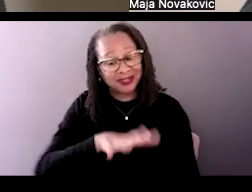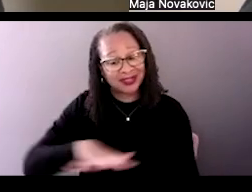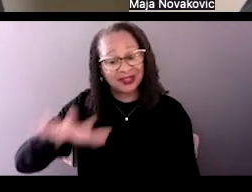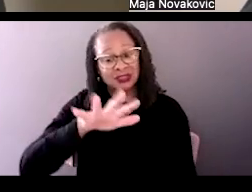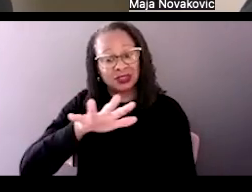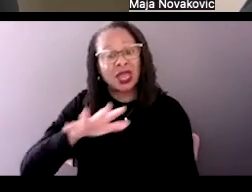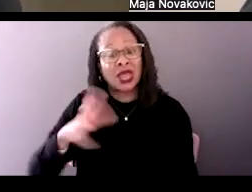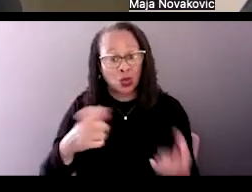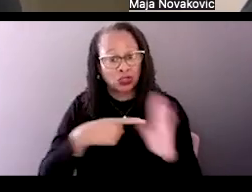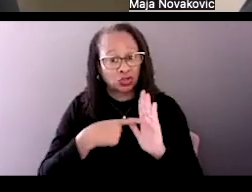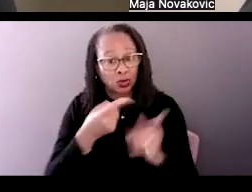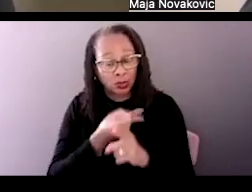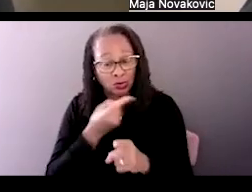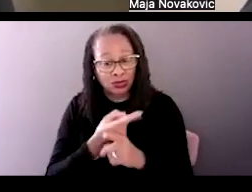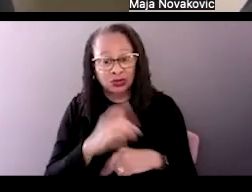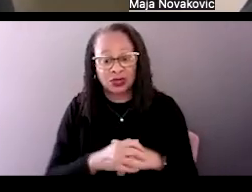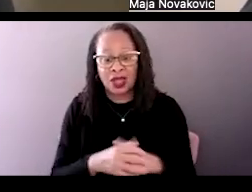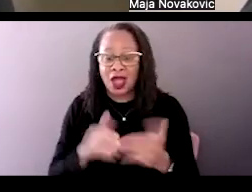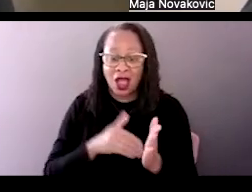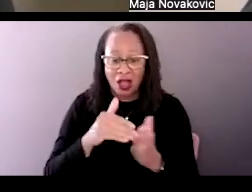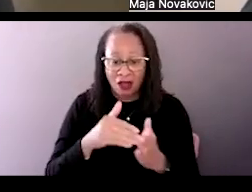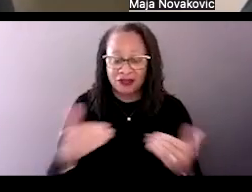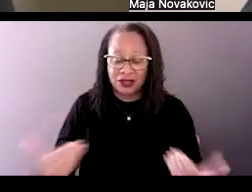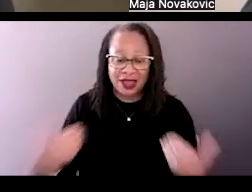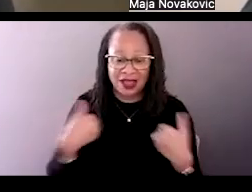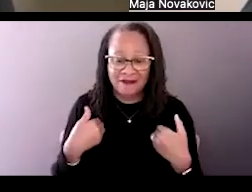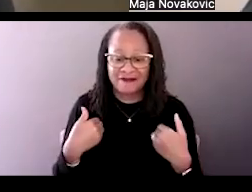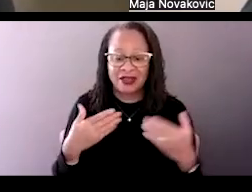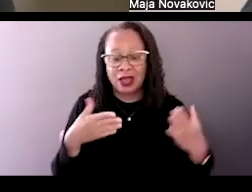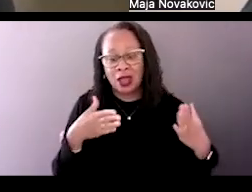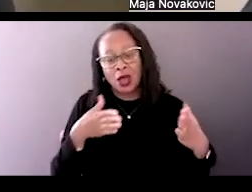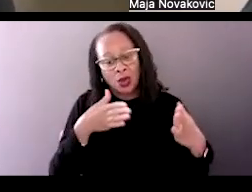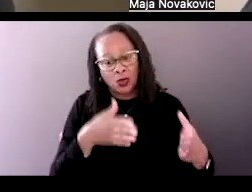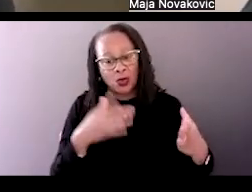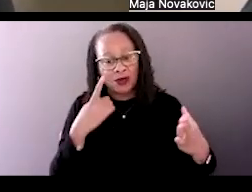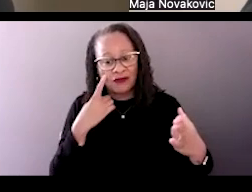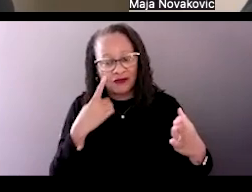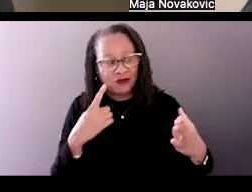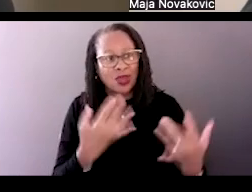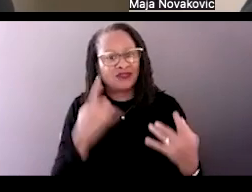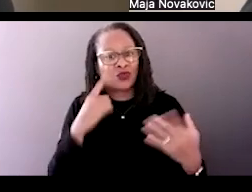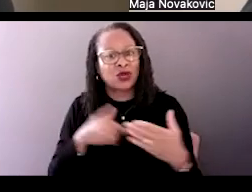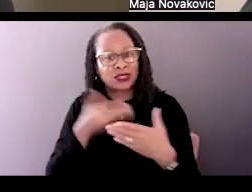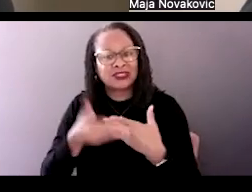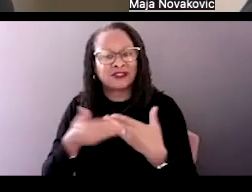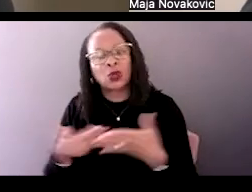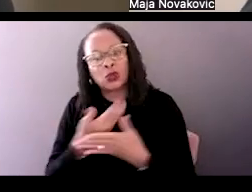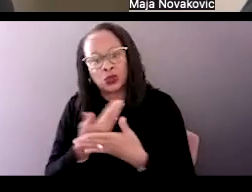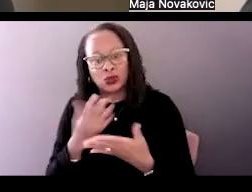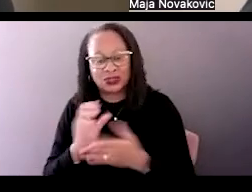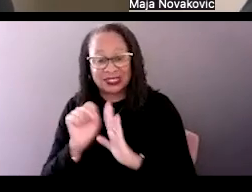properly, I would often have to wait for a different season. The